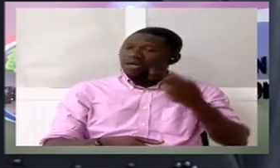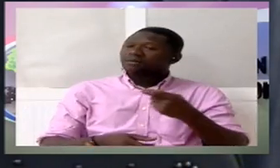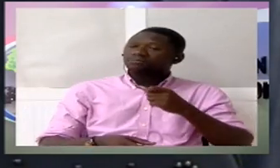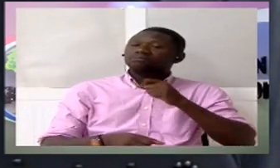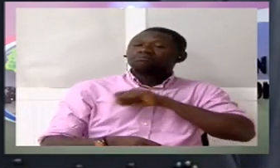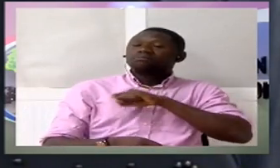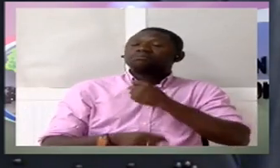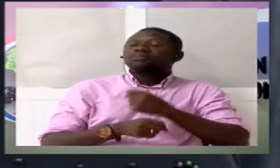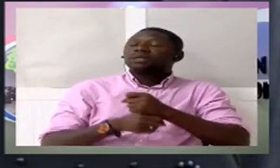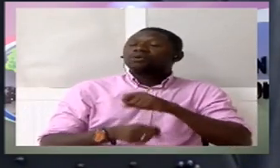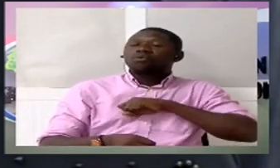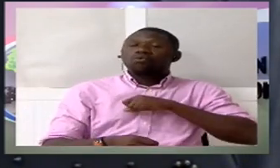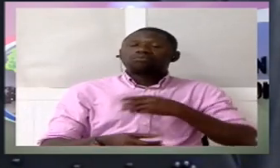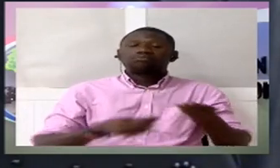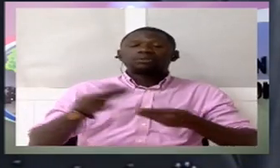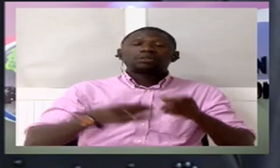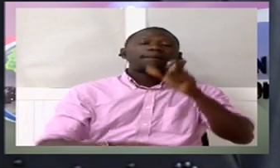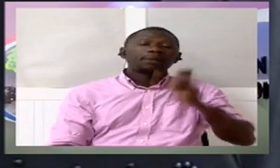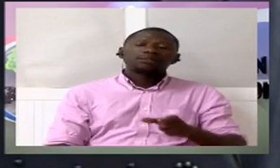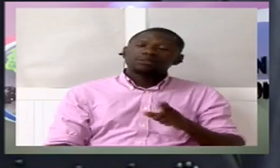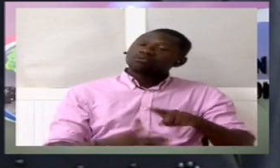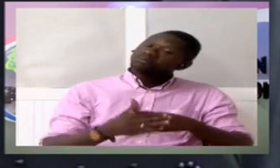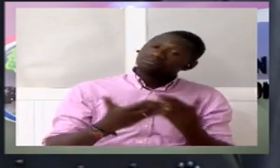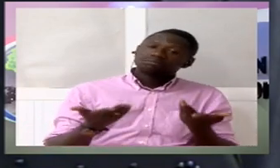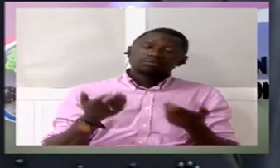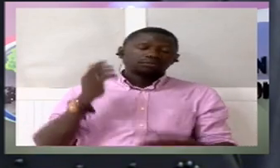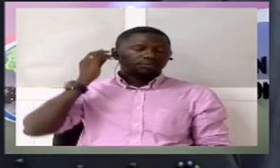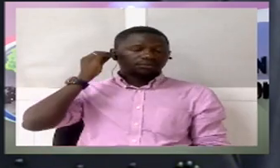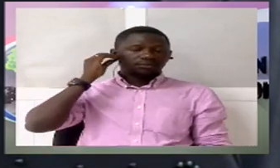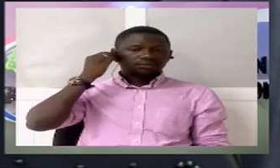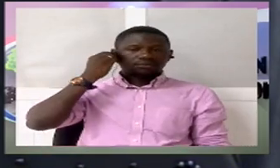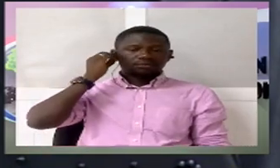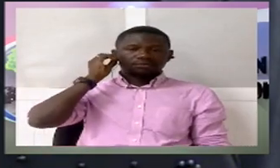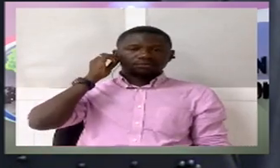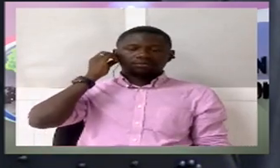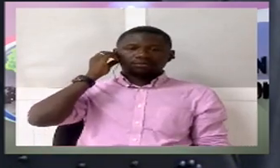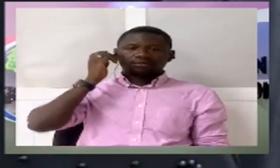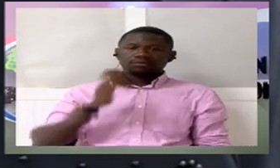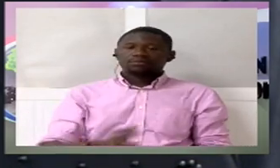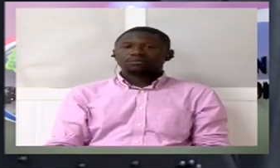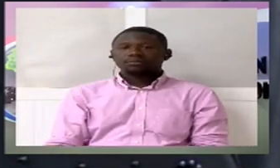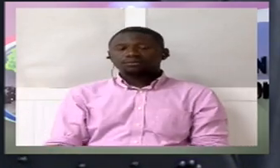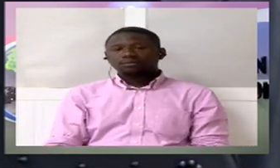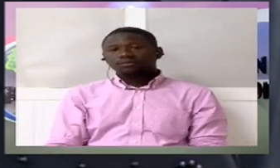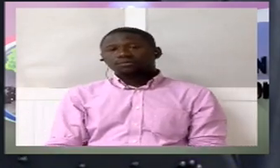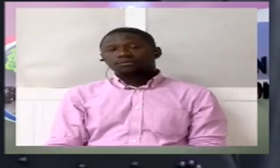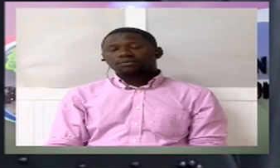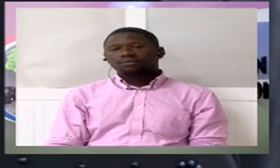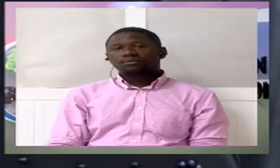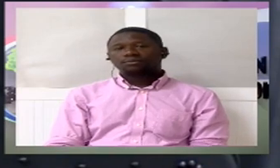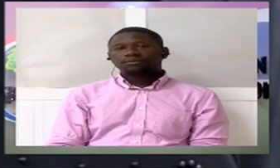watumo kualale anatake deputyoti, aketa deputyoti, baribitungo be